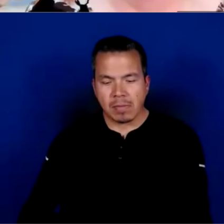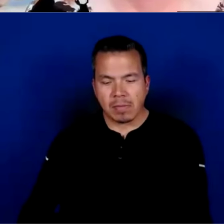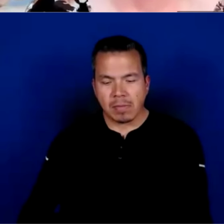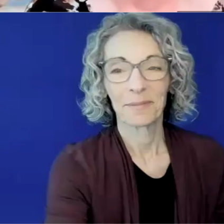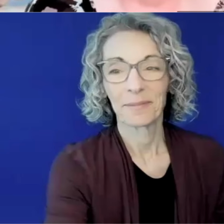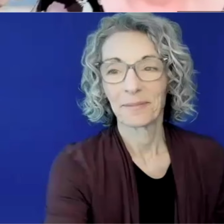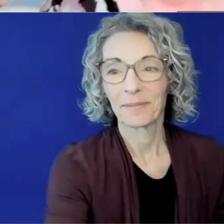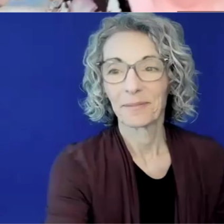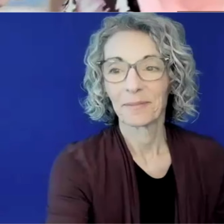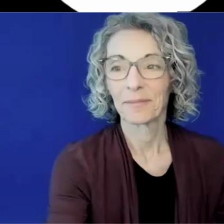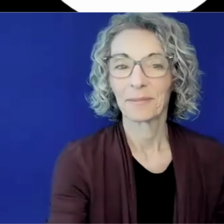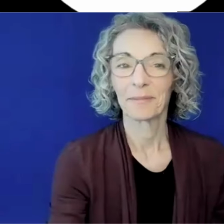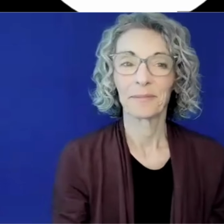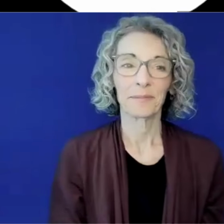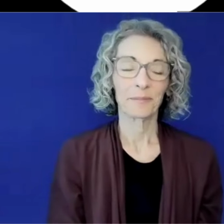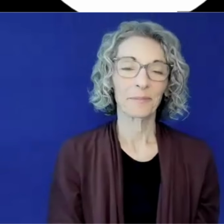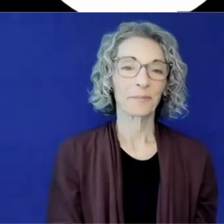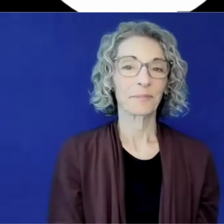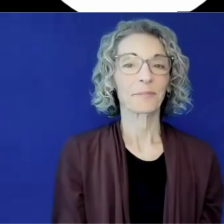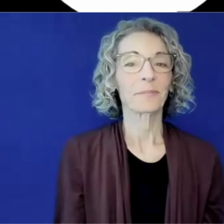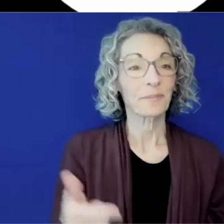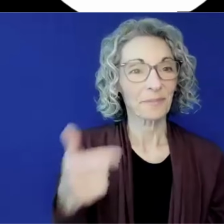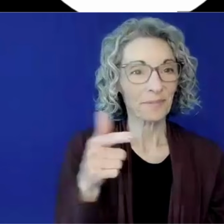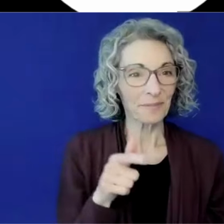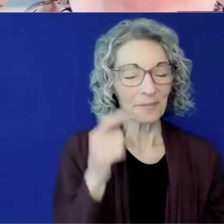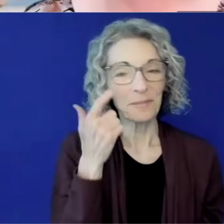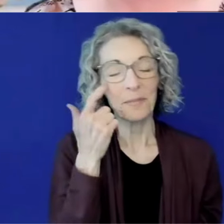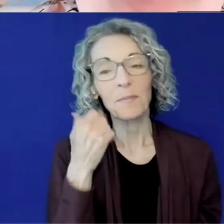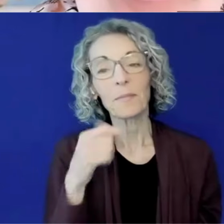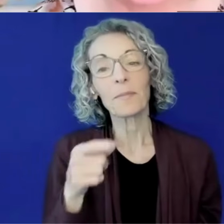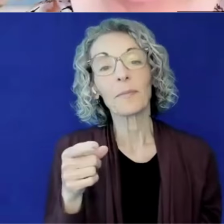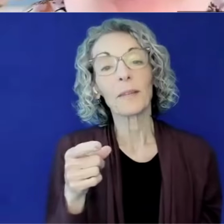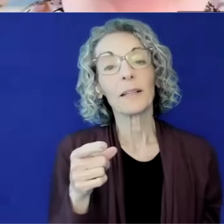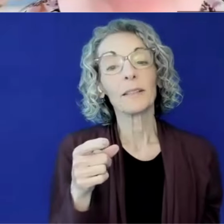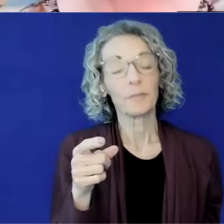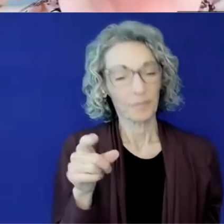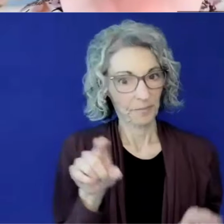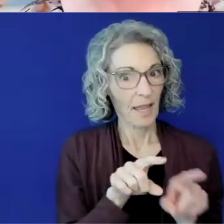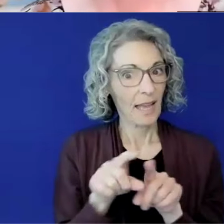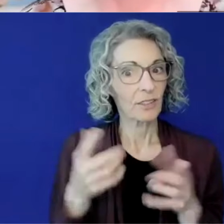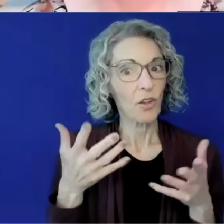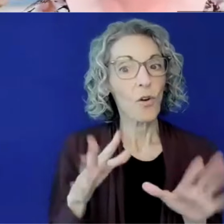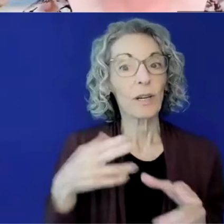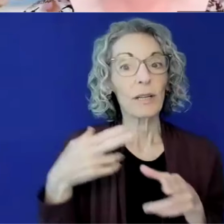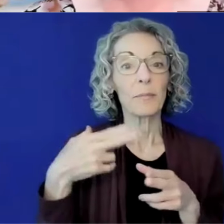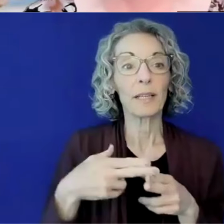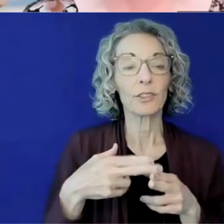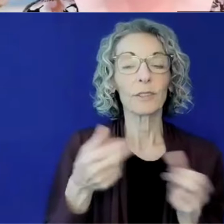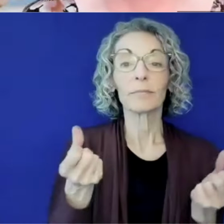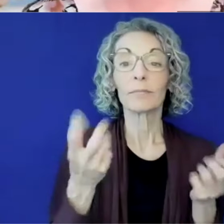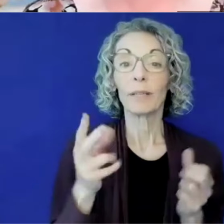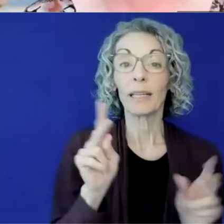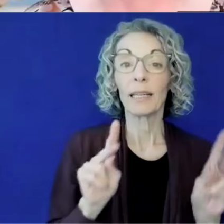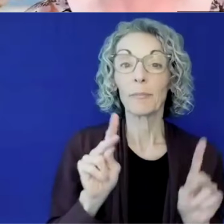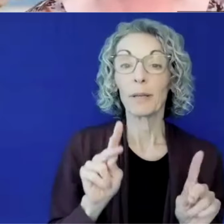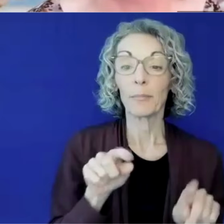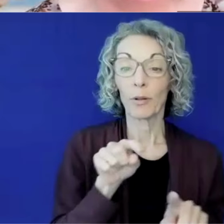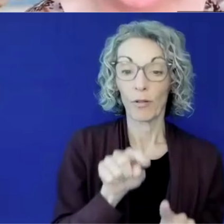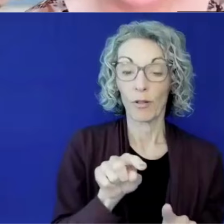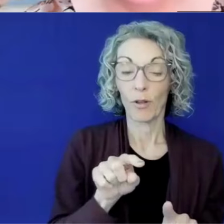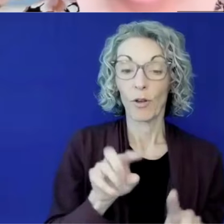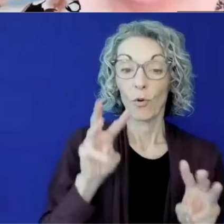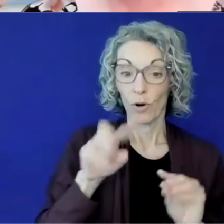going then. okay. So as I mentioned, a lot of people are not only worried about what's going to happen to their